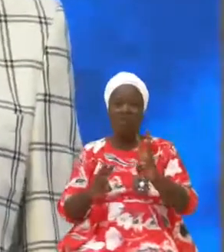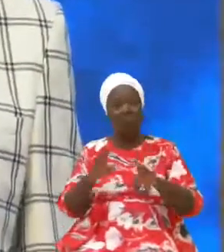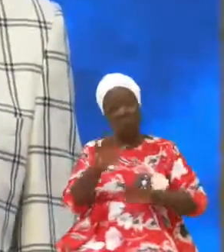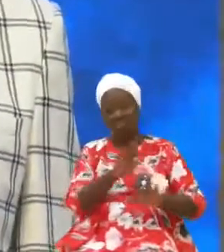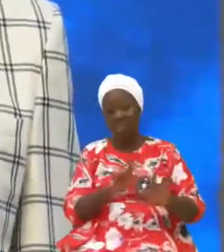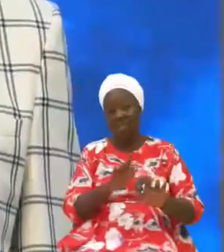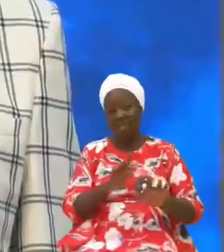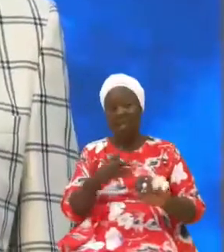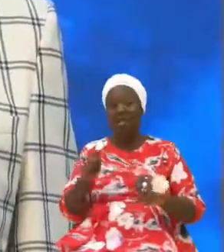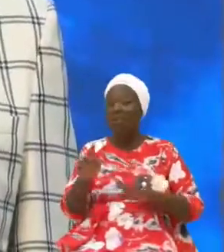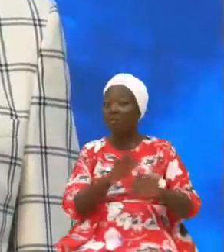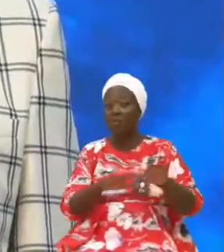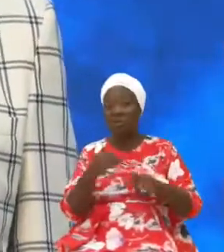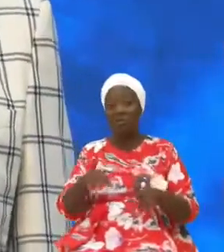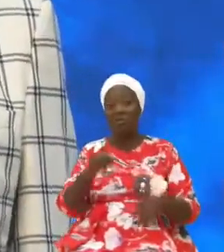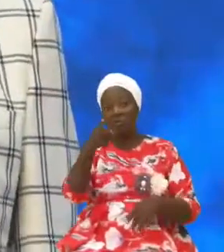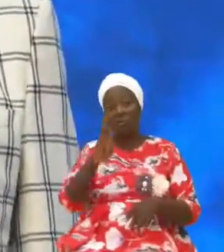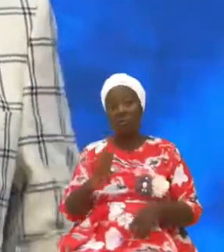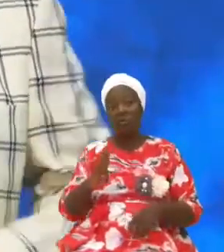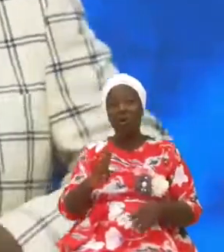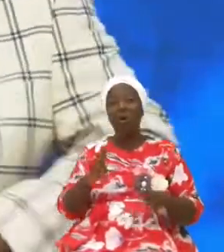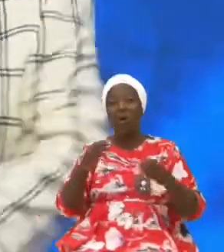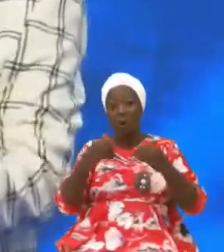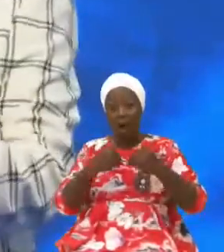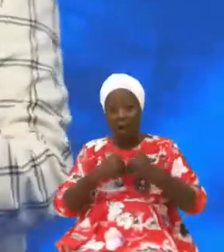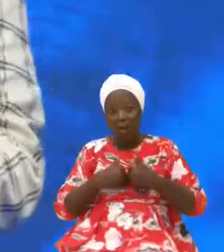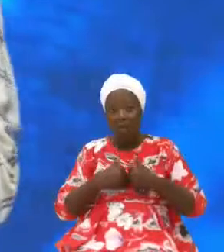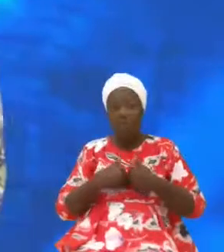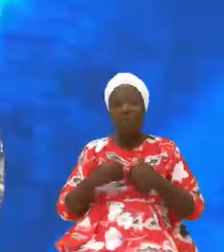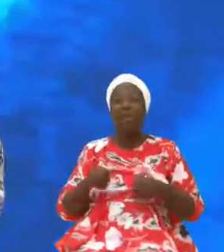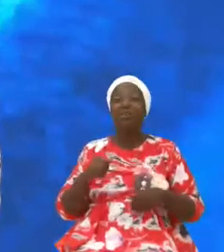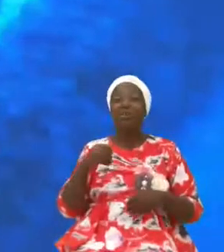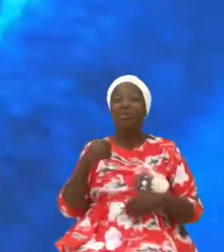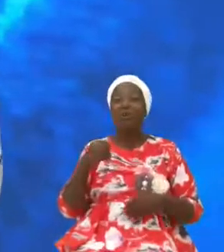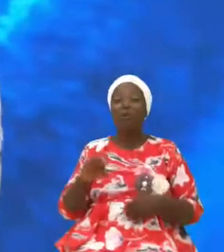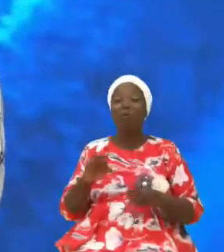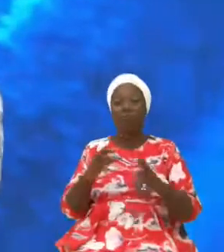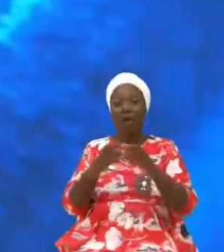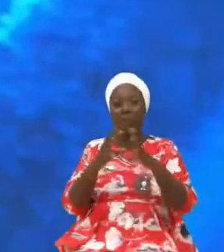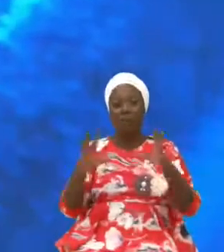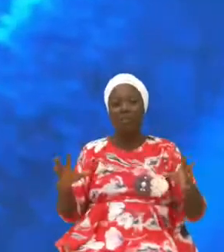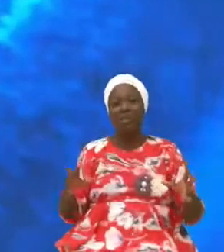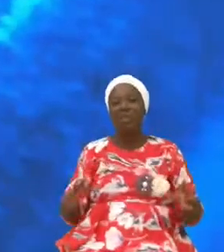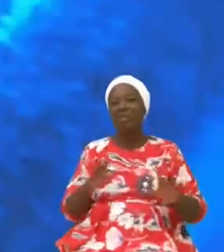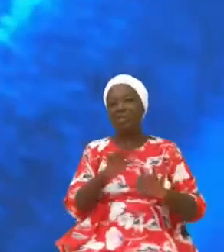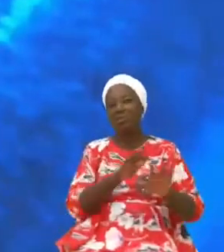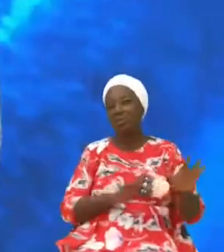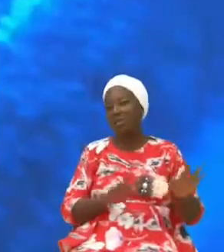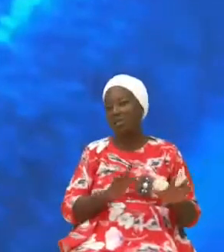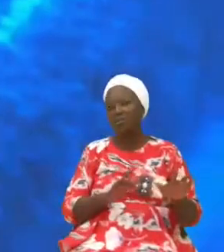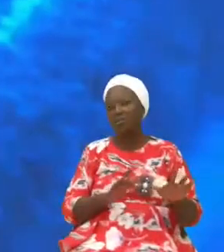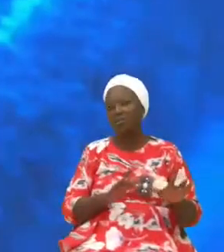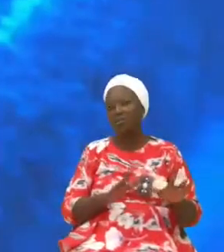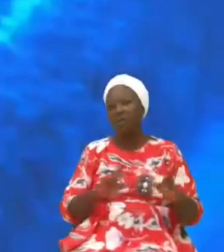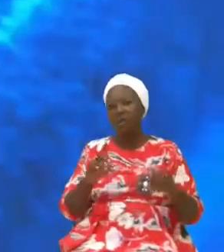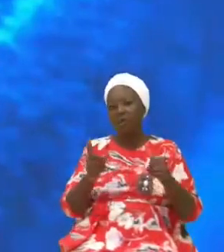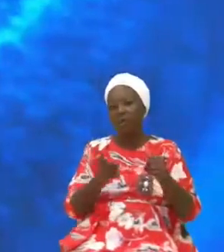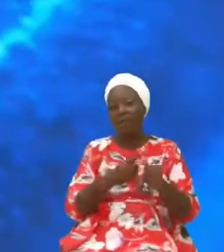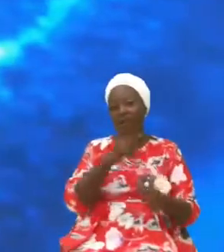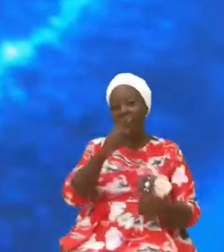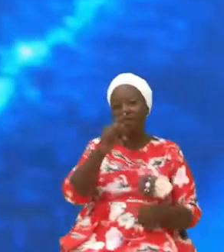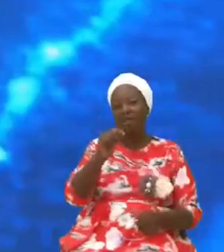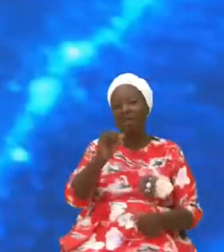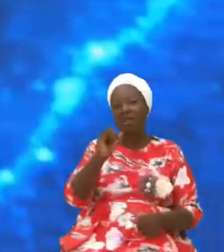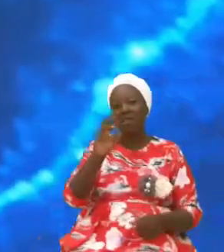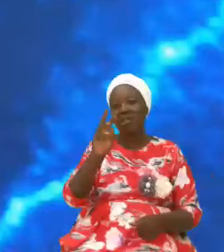way. Mercy, the mercy of God, obtainment of abundant mercy. Look at 1